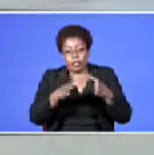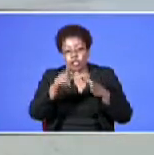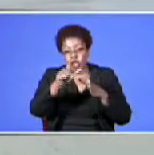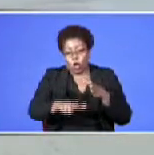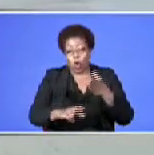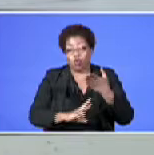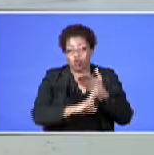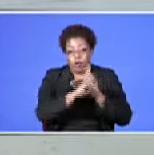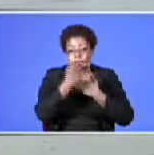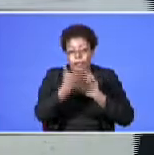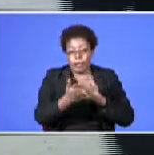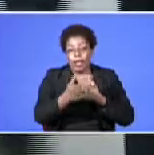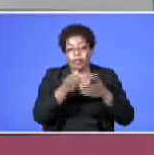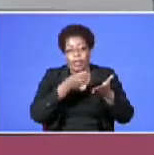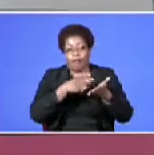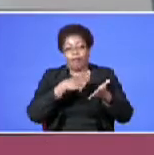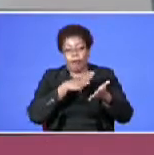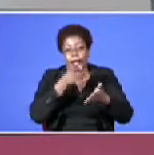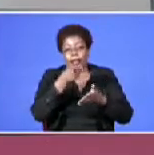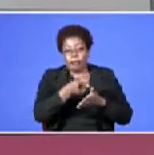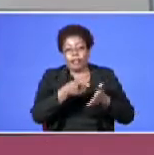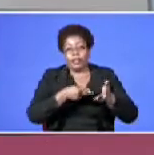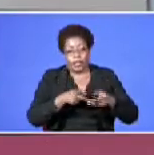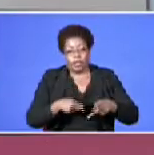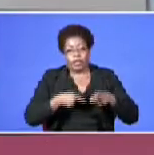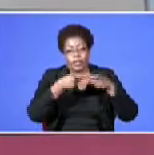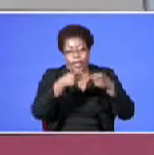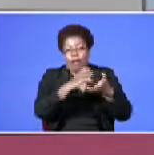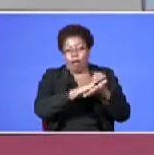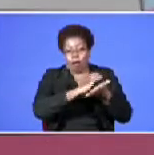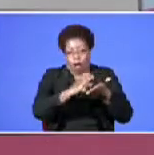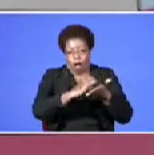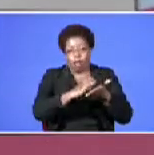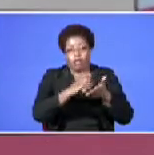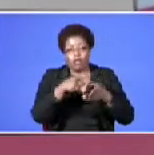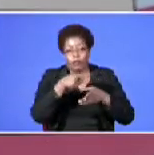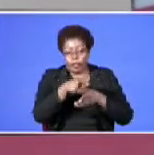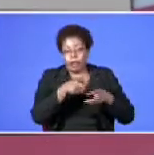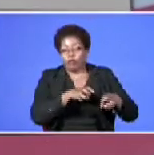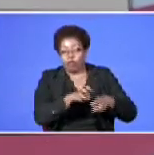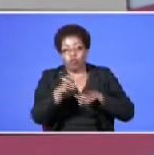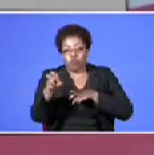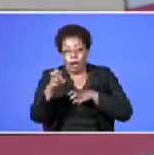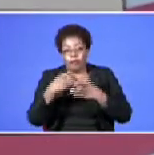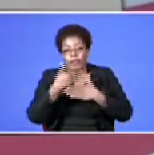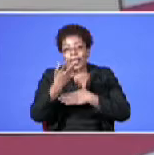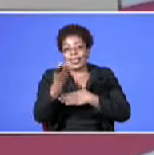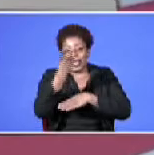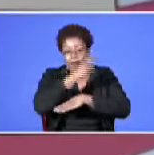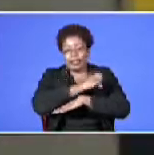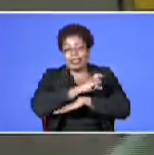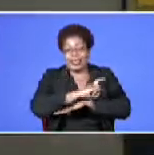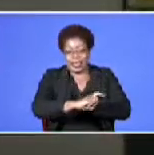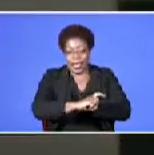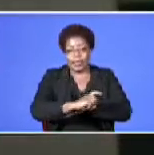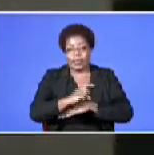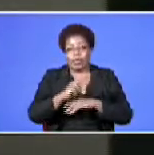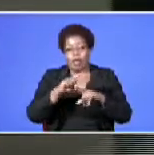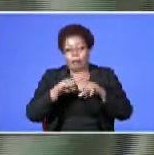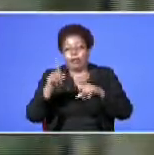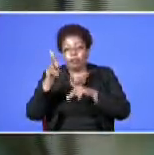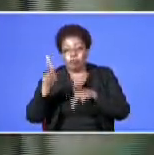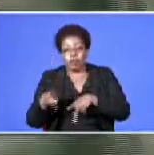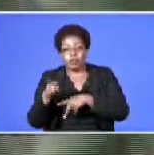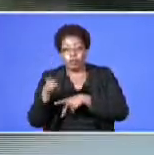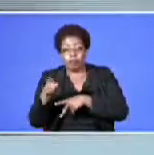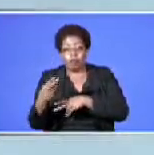they will be granted a travel authorization card or letter that would allow travel for within the next 7 days. But if someone is high risk, they will